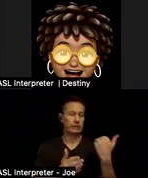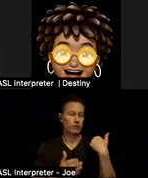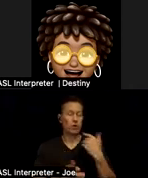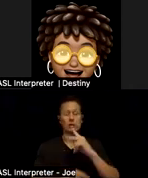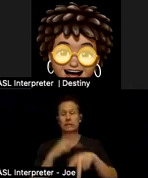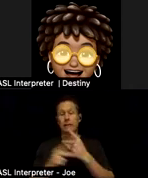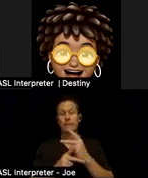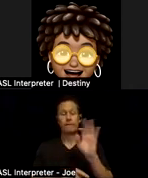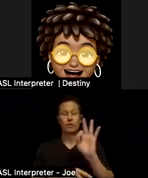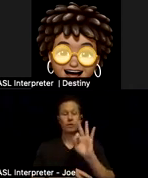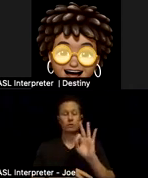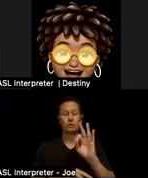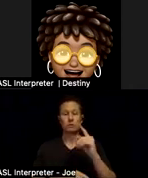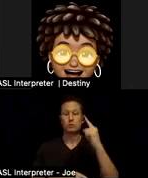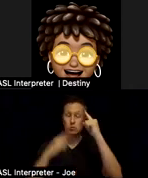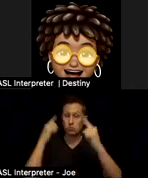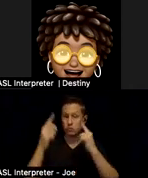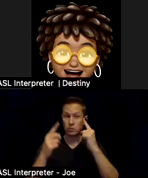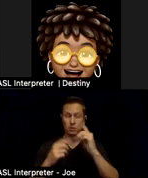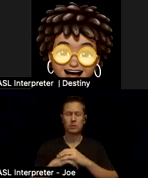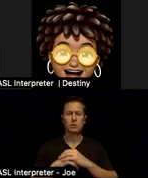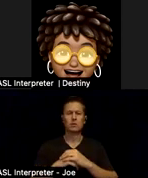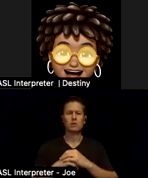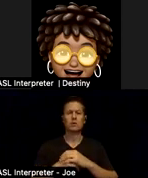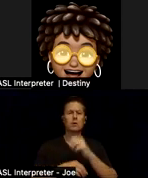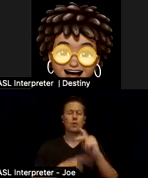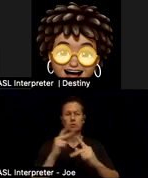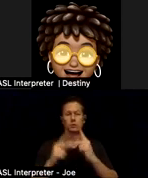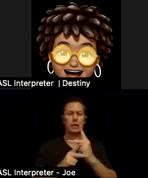have some other types coming up,